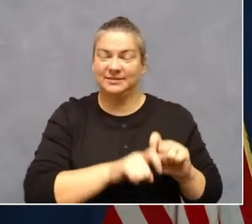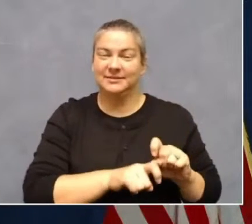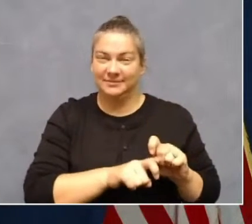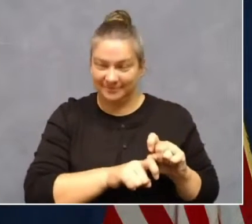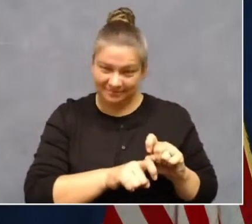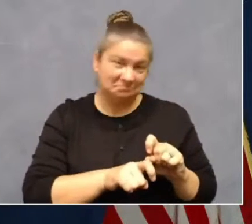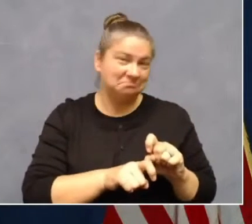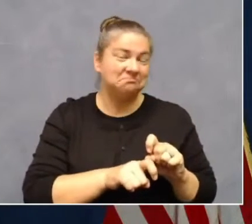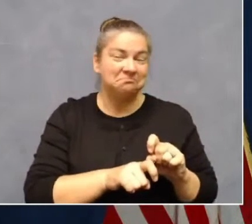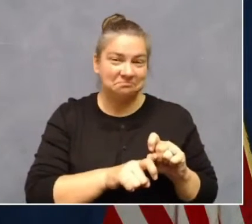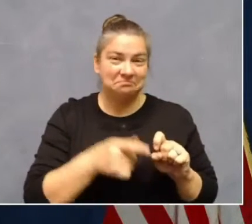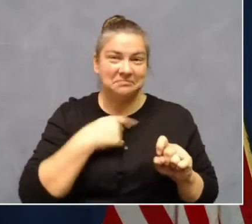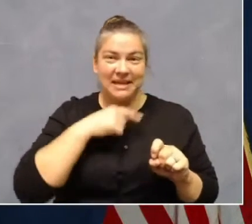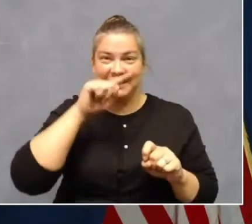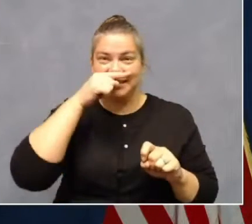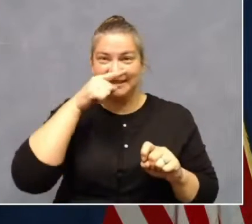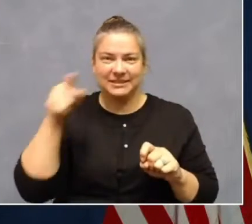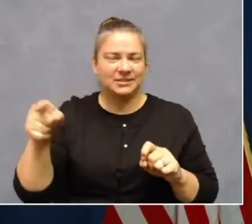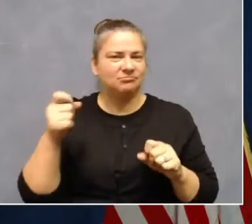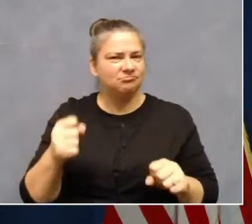My kids were troopers, but